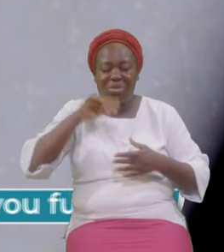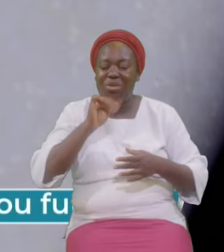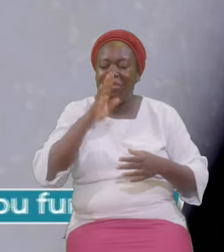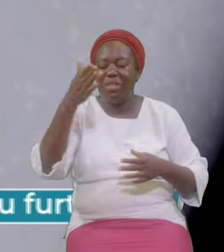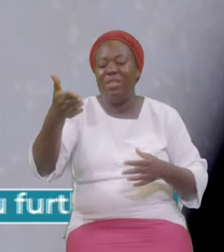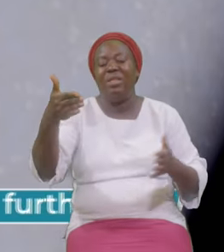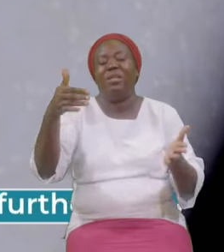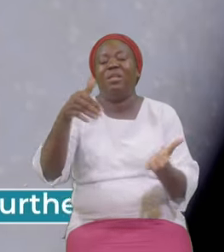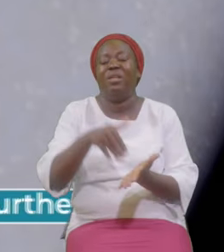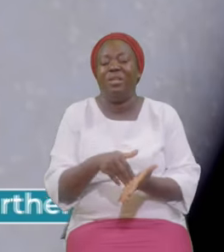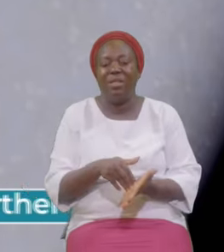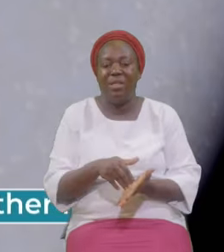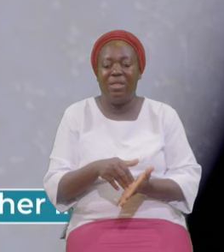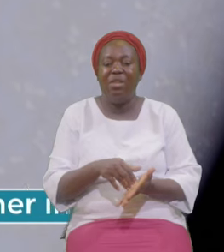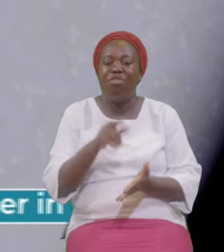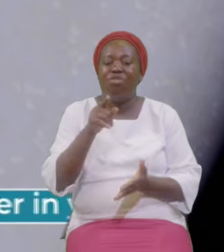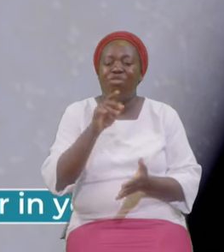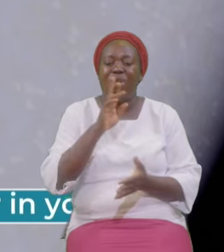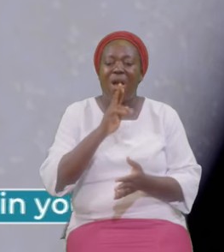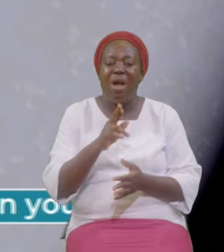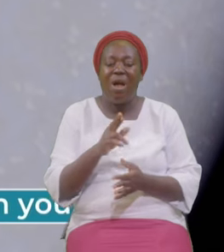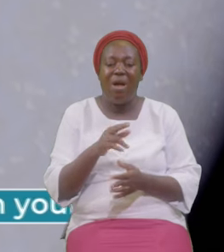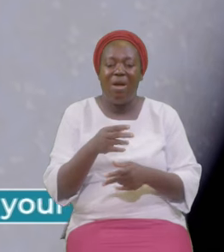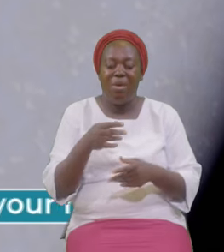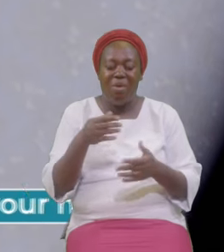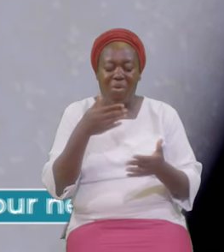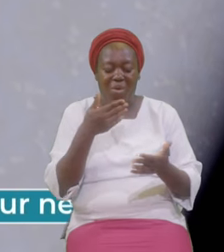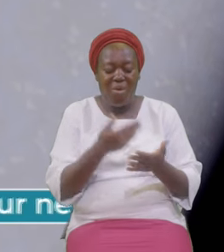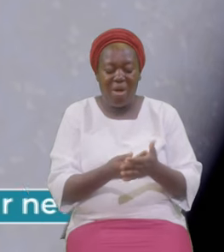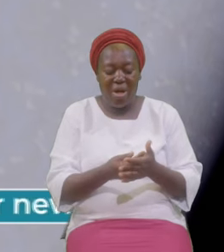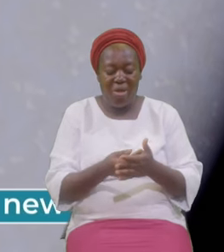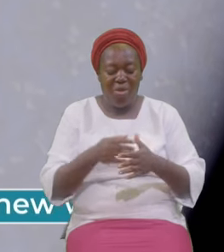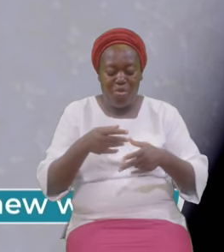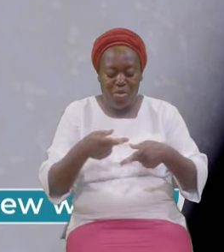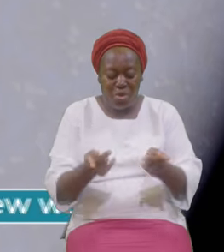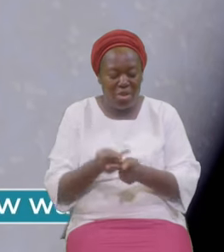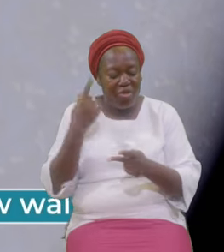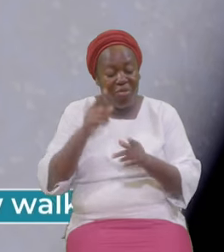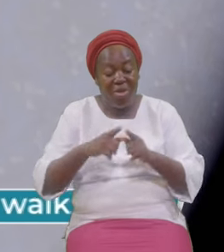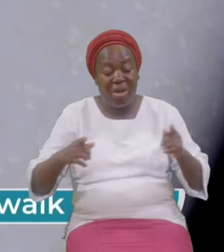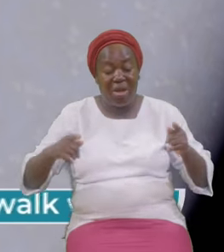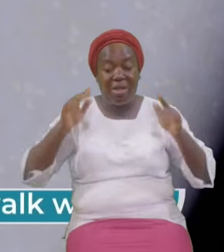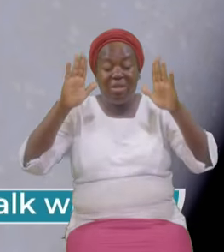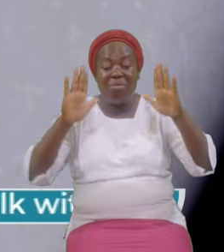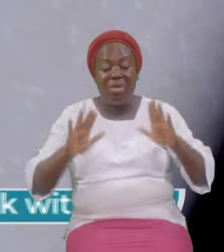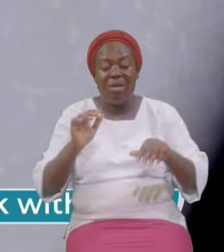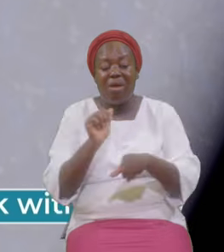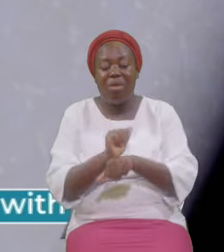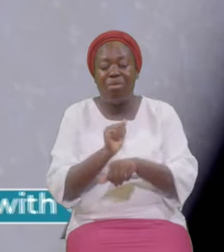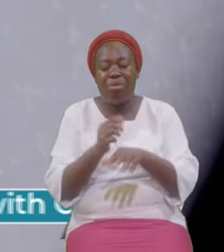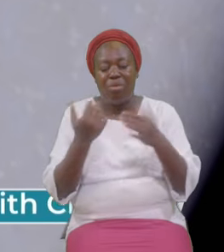You are well positioned for great miracle tonight. Everywhere, both here at Alpha location